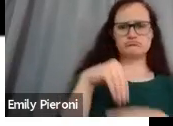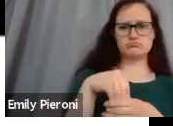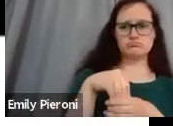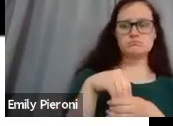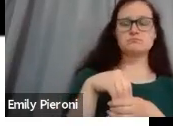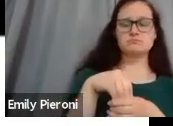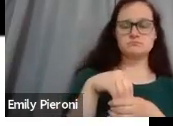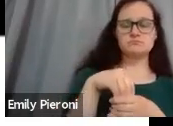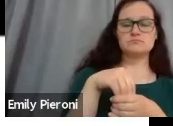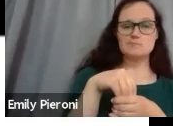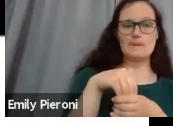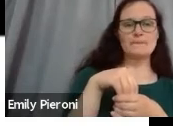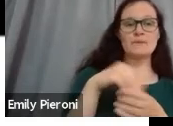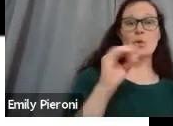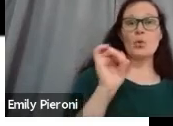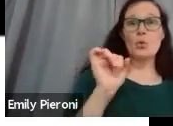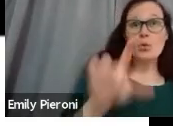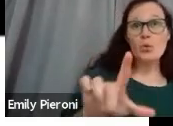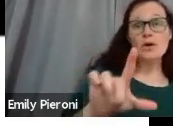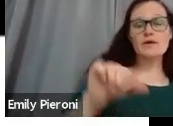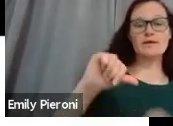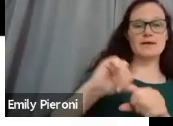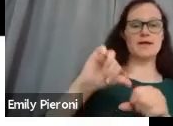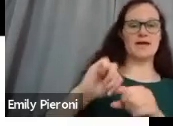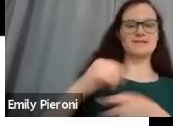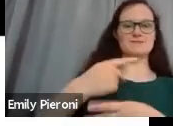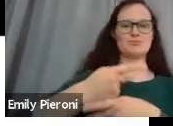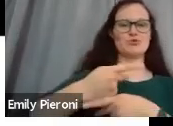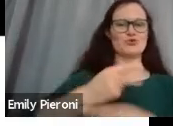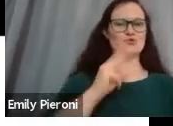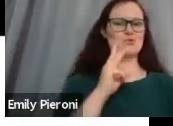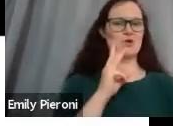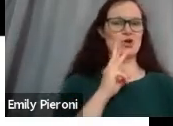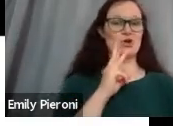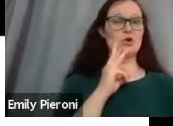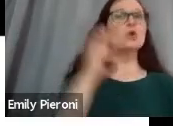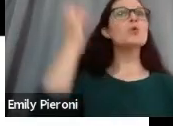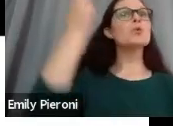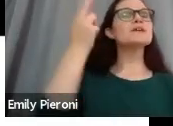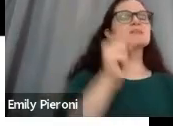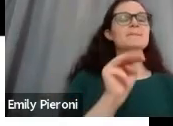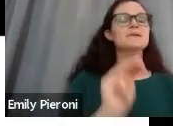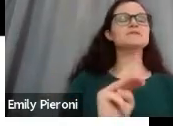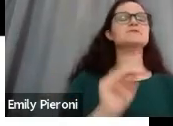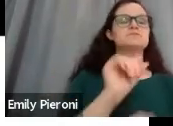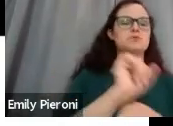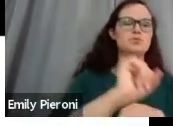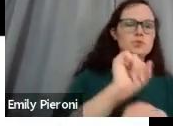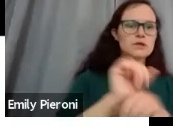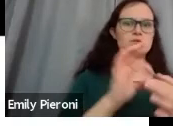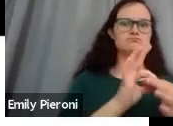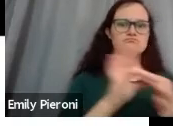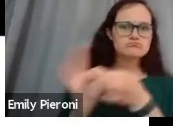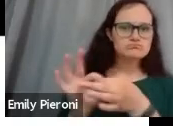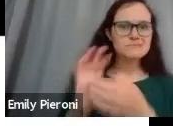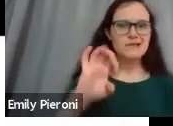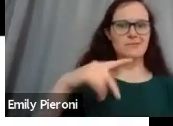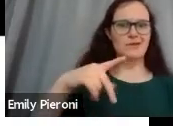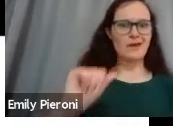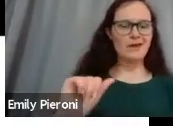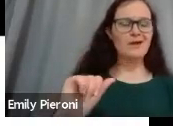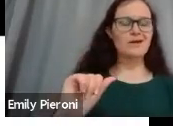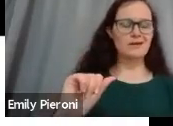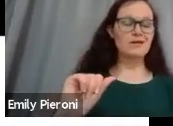at oil and gas produced water. So because New Mexico has been working with EPA on that and with the Groundwater